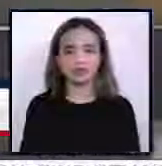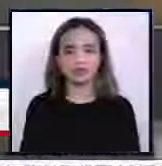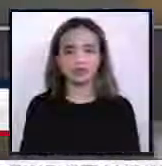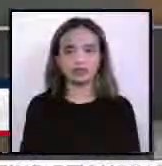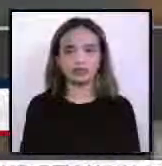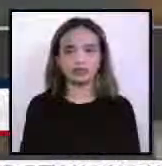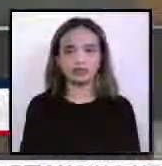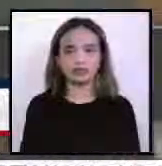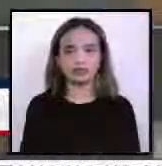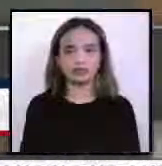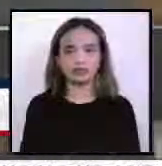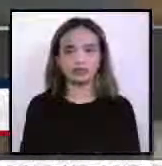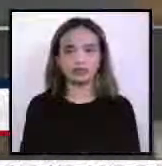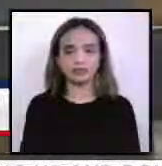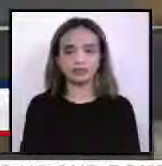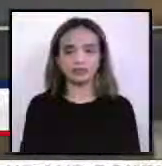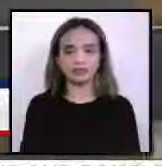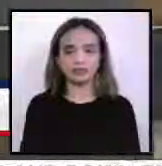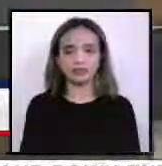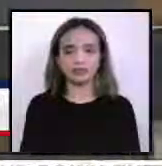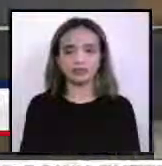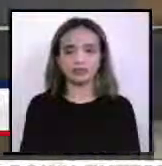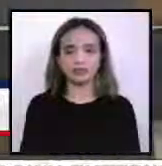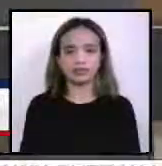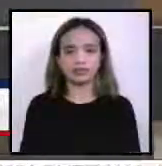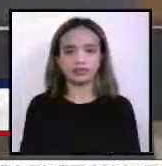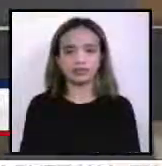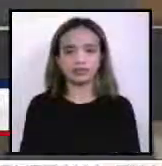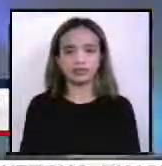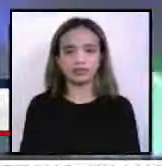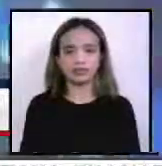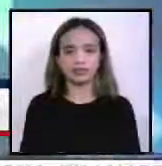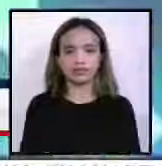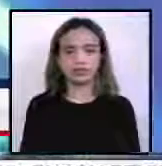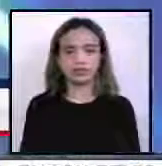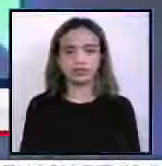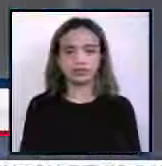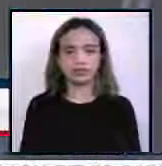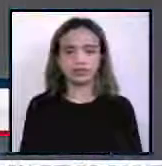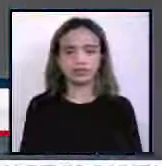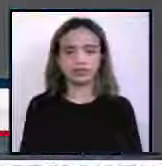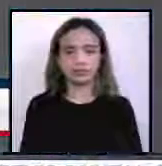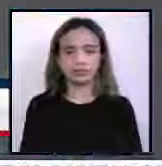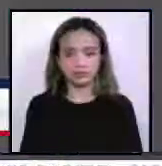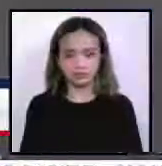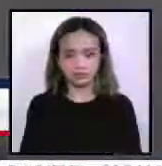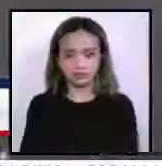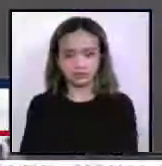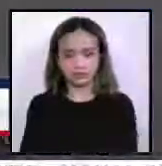Look how she doing that thing. Feeling the drum. Boom, boom. It's